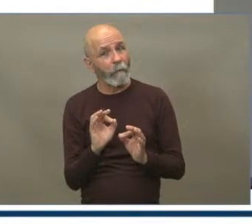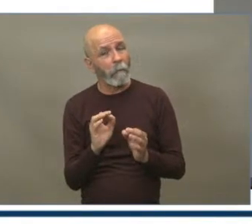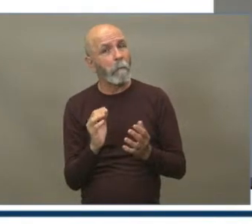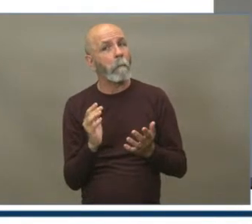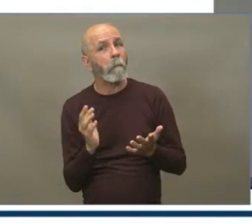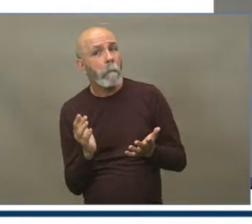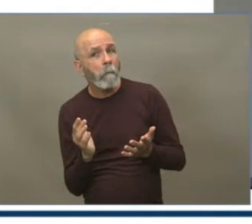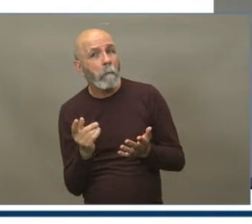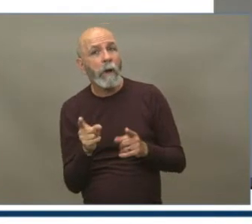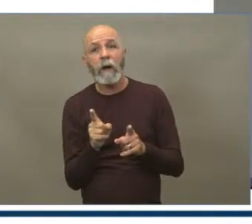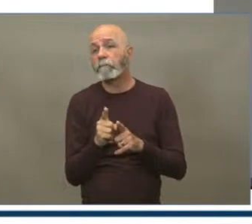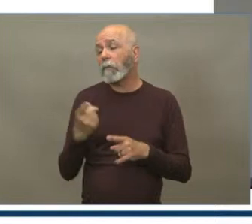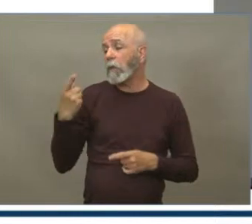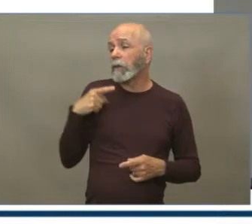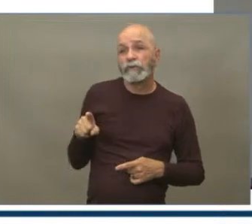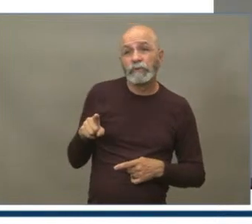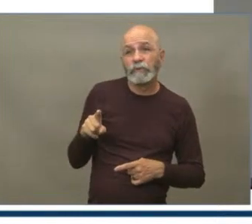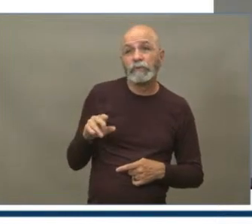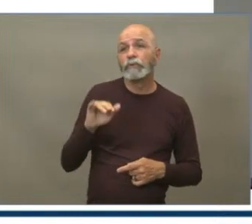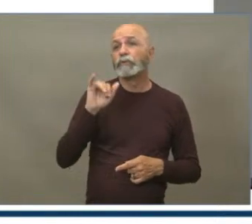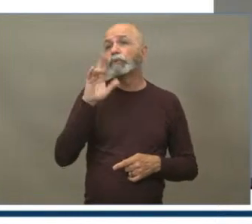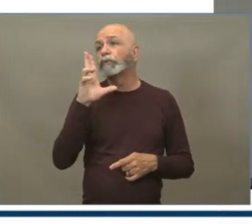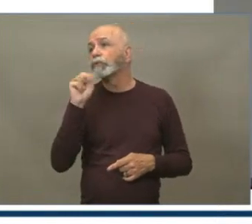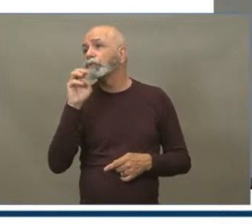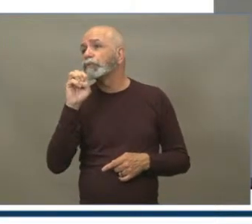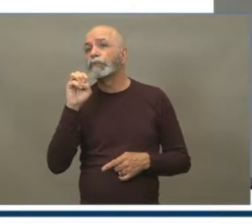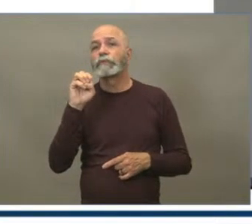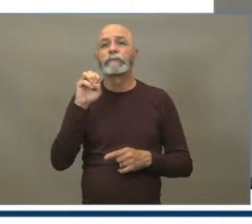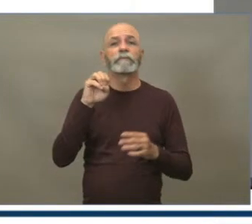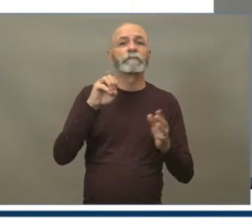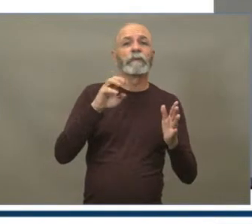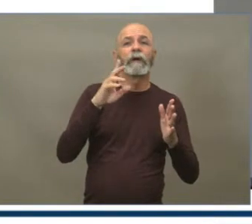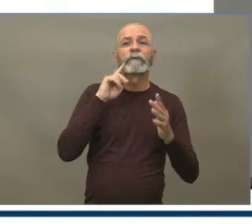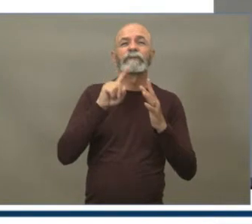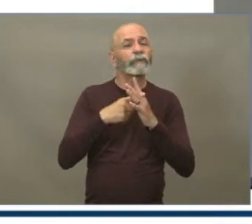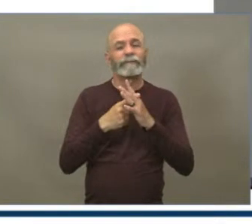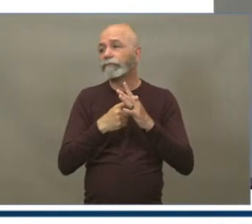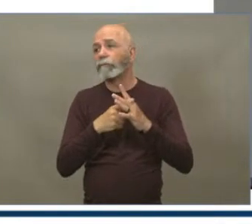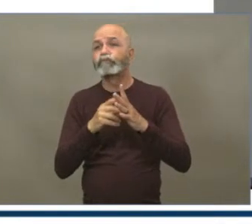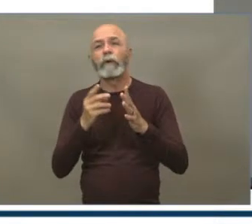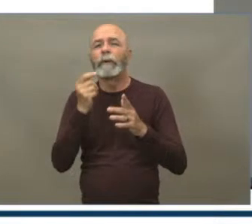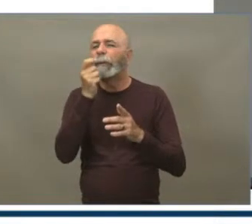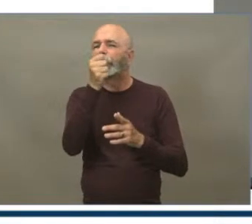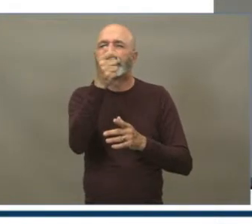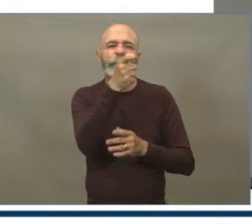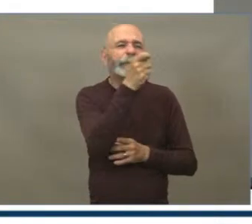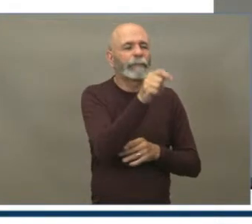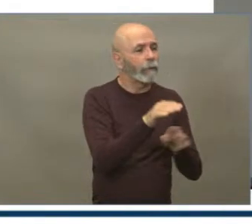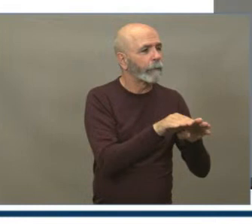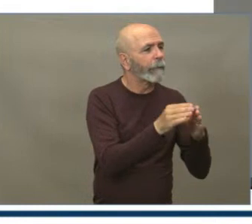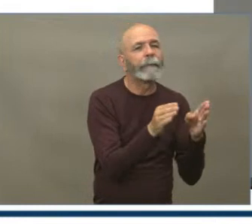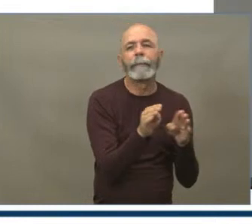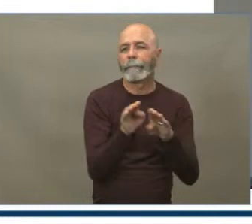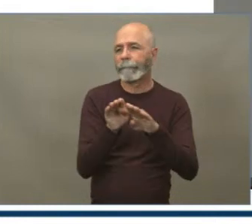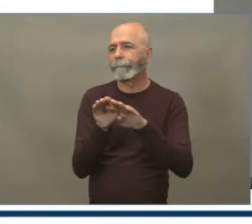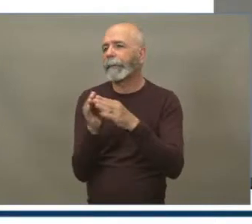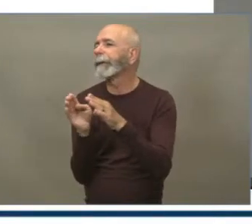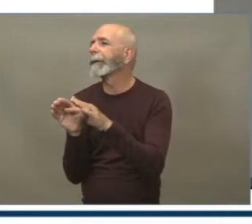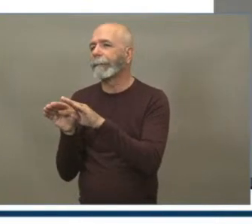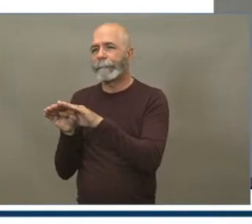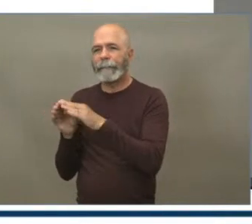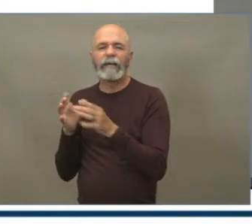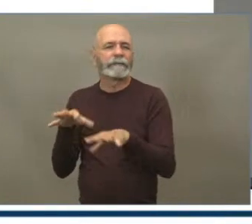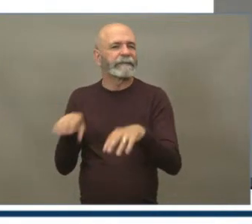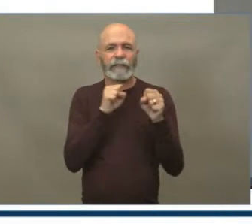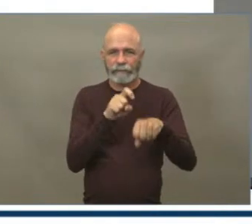June, that our process will be a slow, gradual opening of restrictions. We know that other jurisdictions have made the mistake of